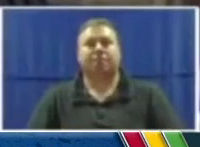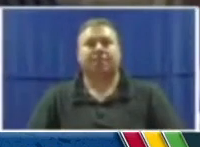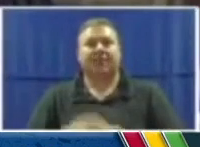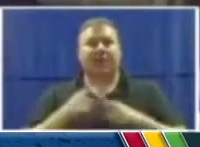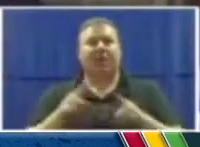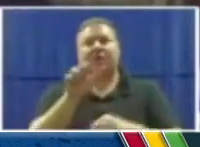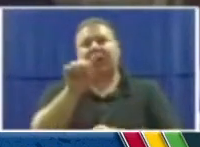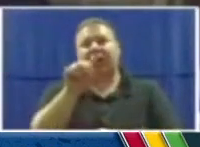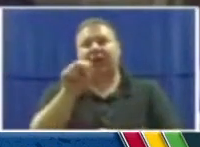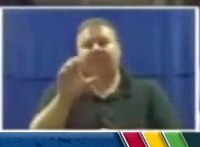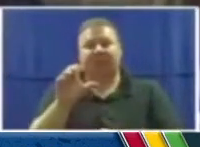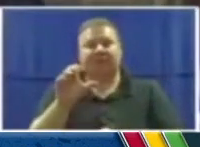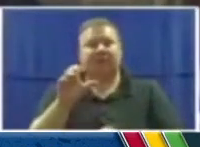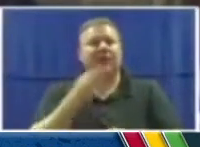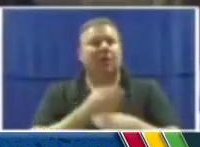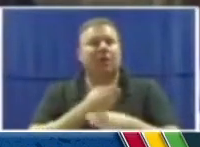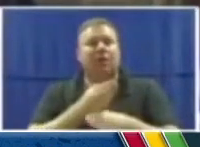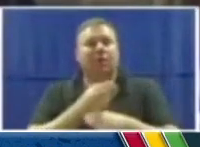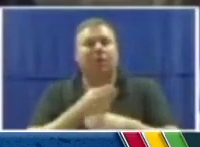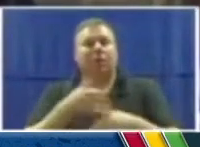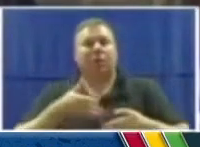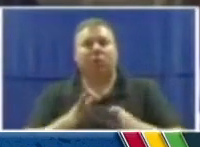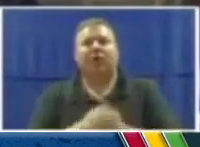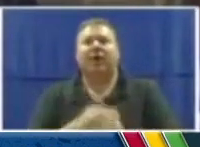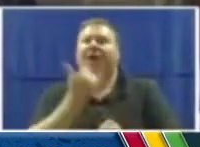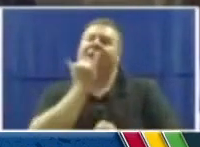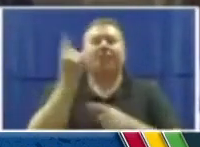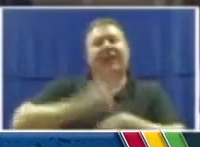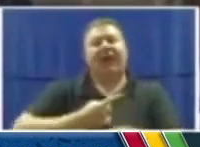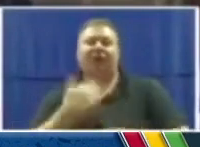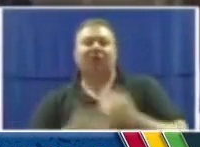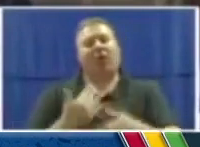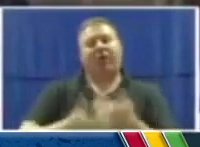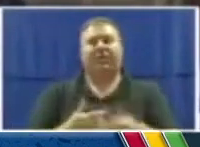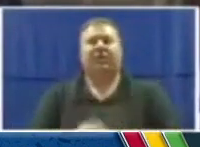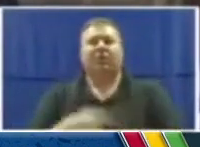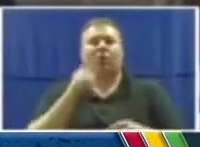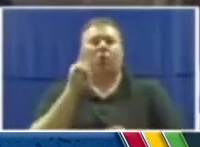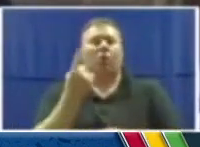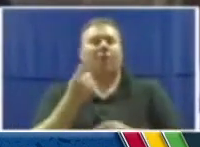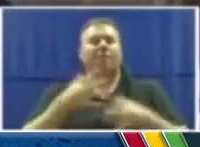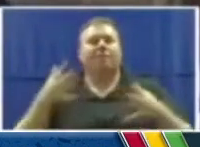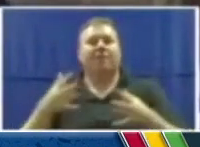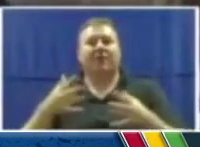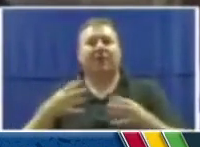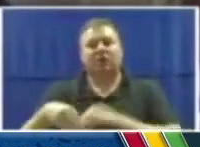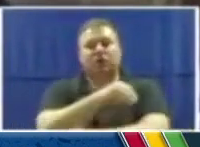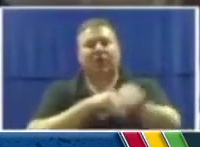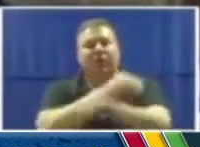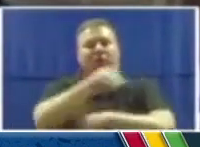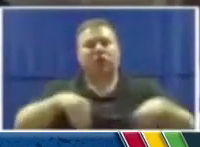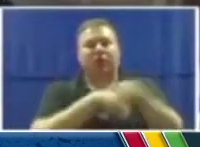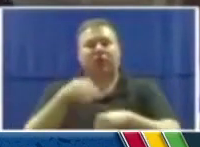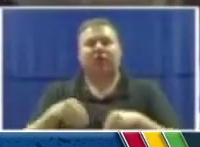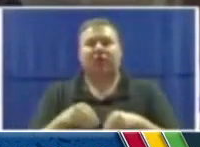in the ANC's sheltered employment scheme, it's happy days forever. Just one big merry-go-round of reshuffles, and when